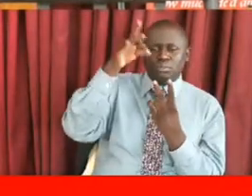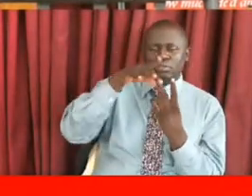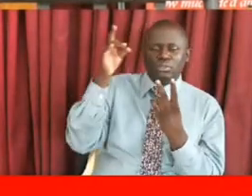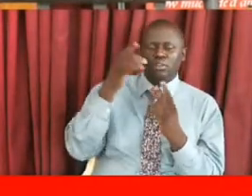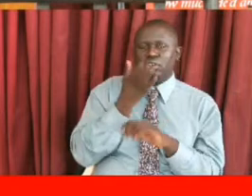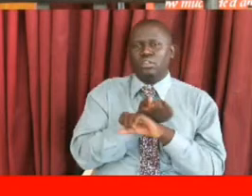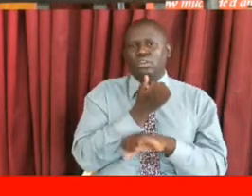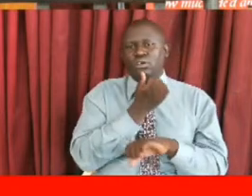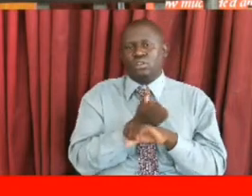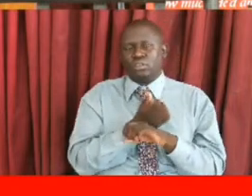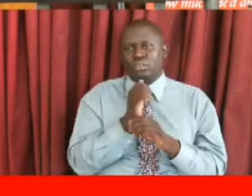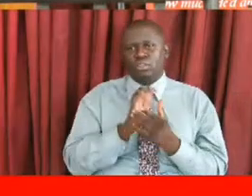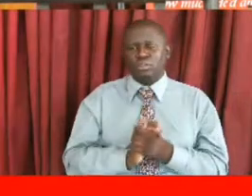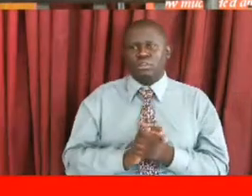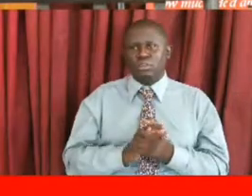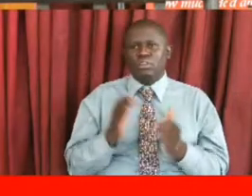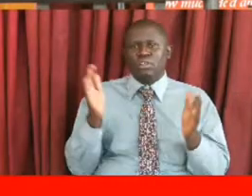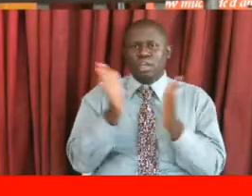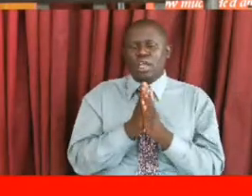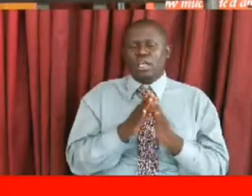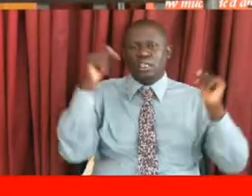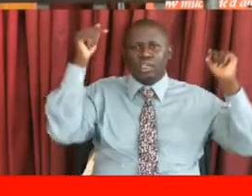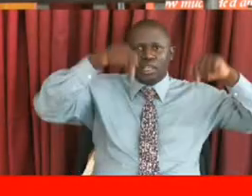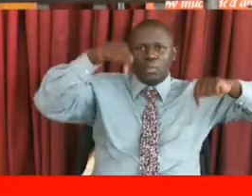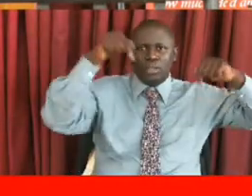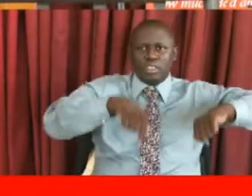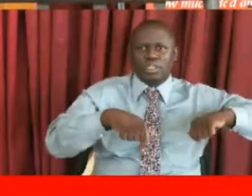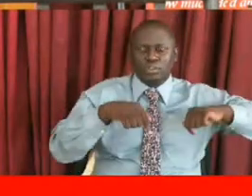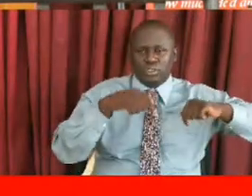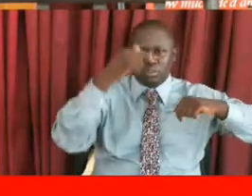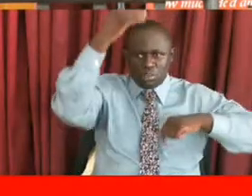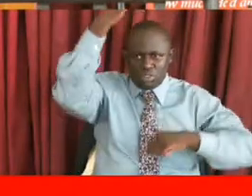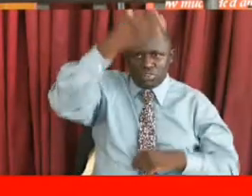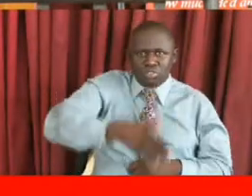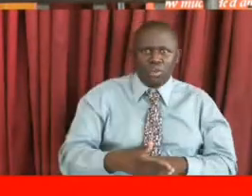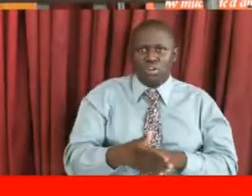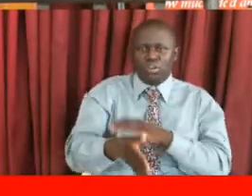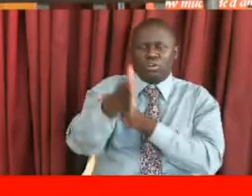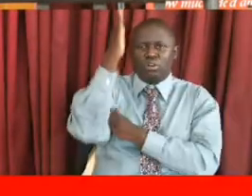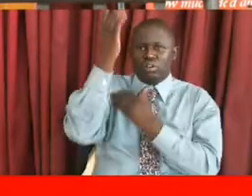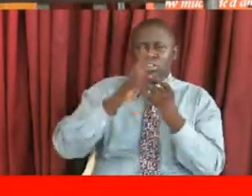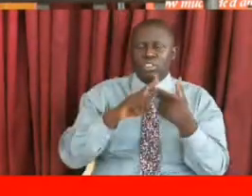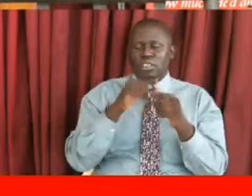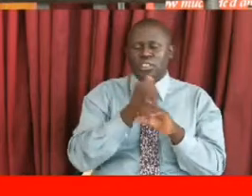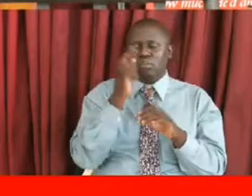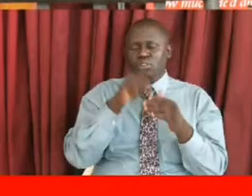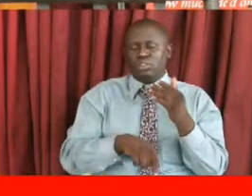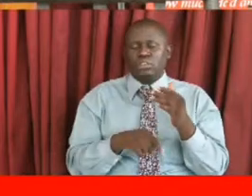ro and immediately it was in the presence of God it blew